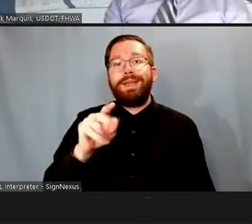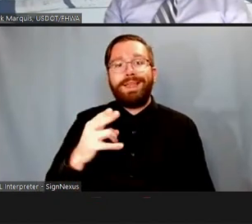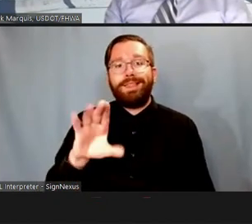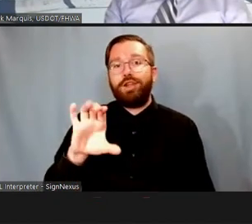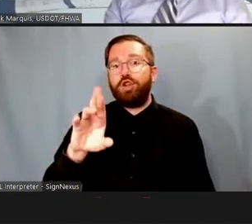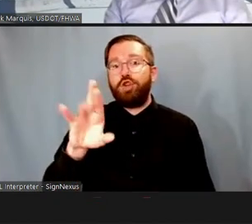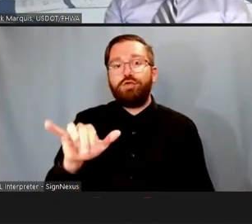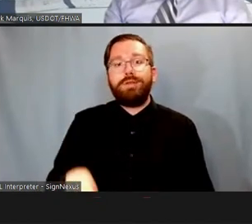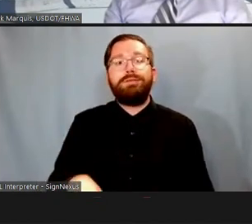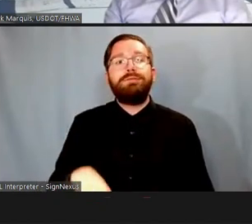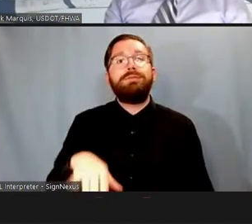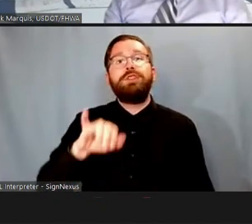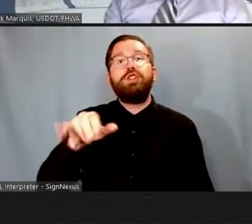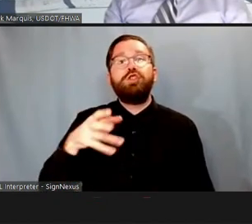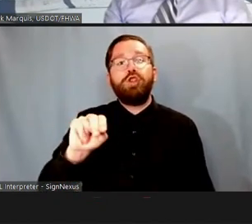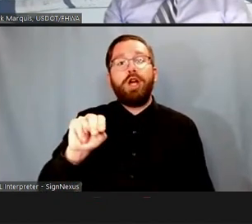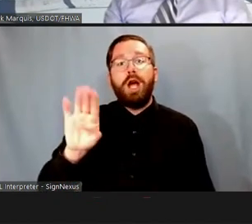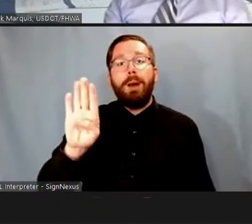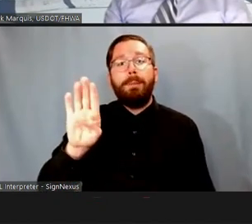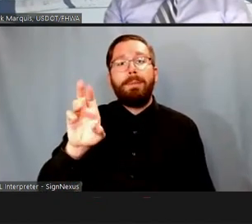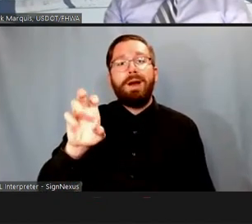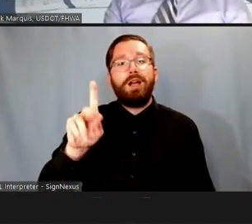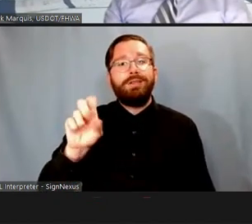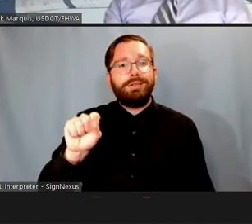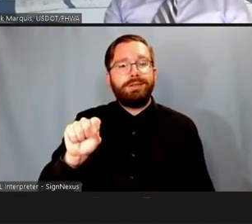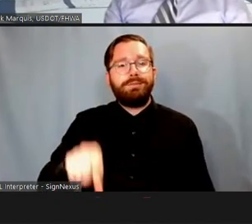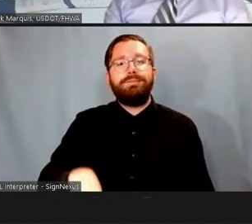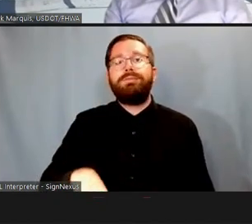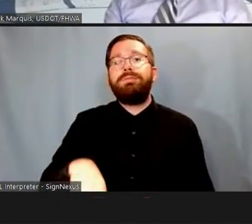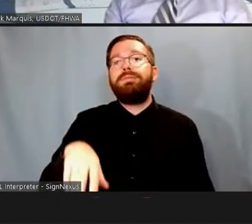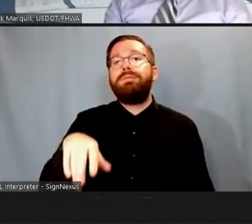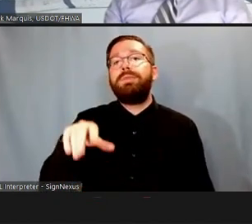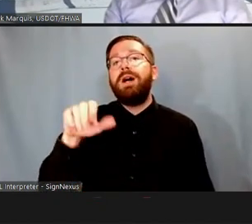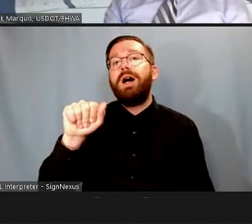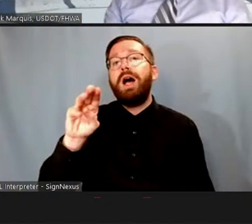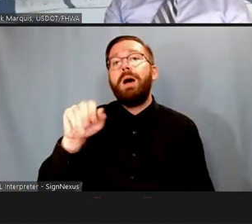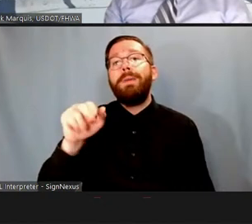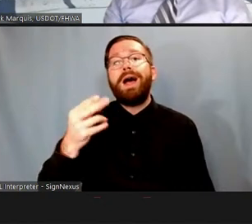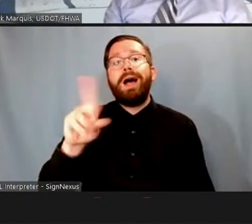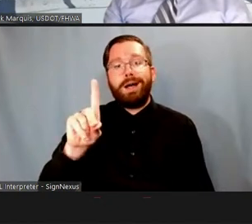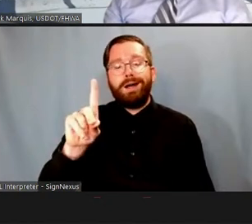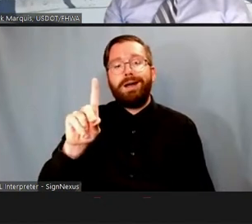john buckholz ahmad saeed